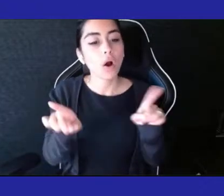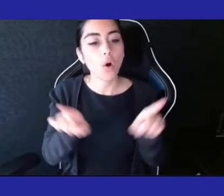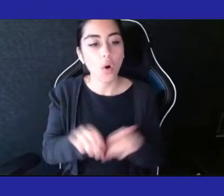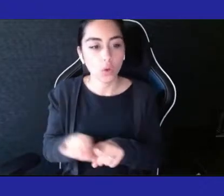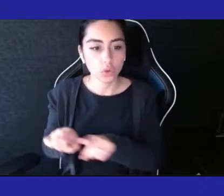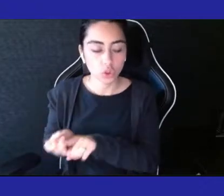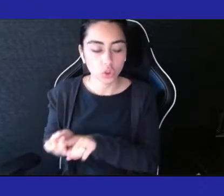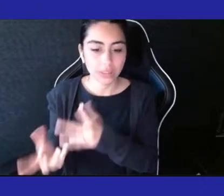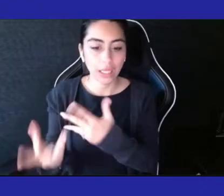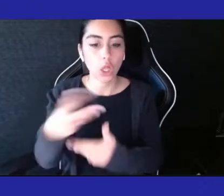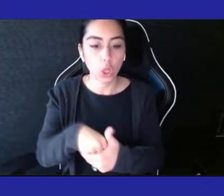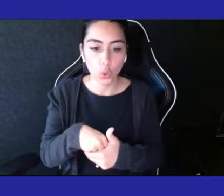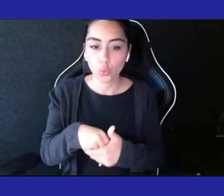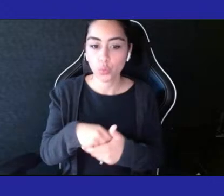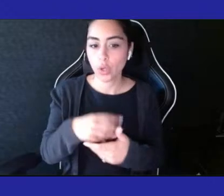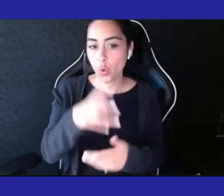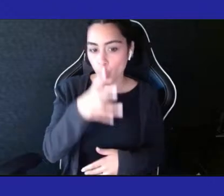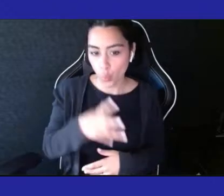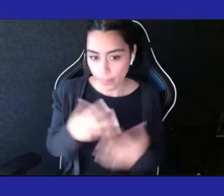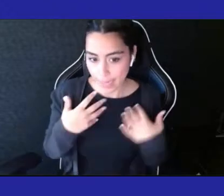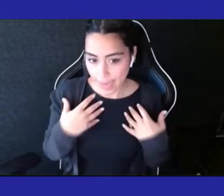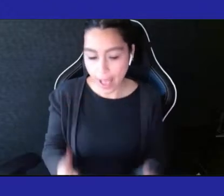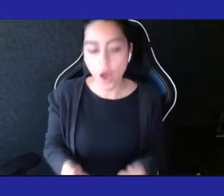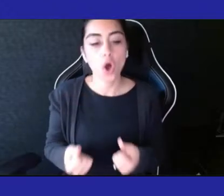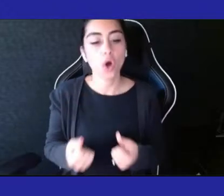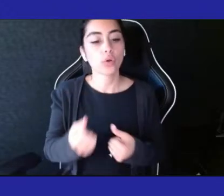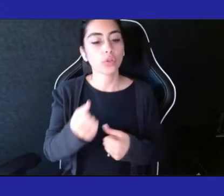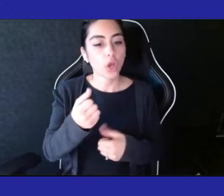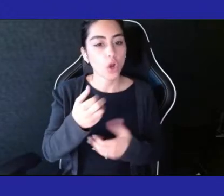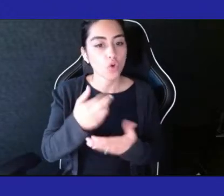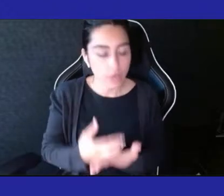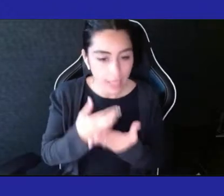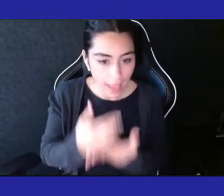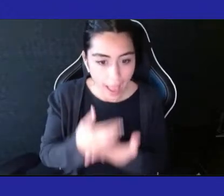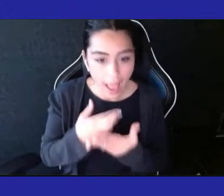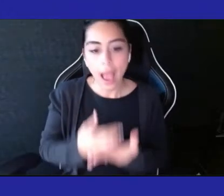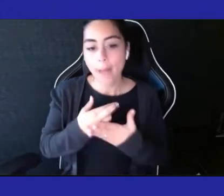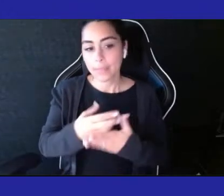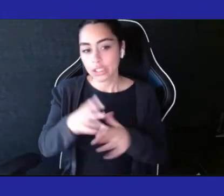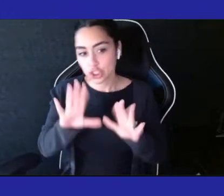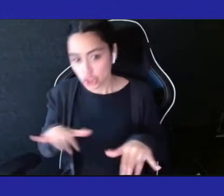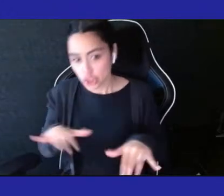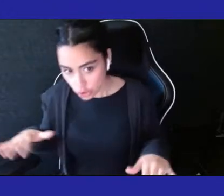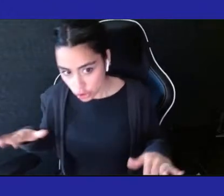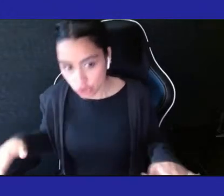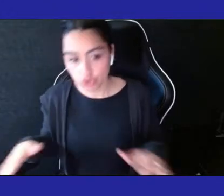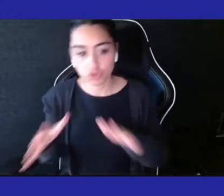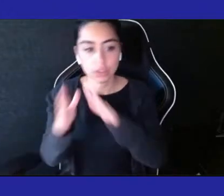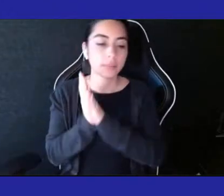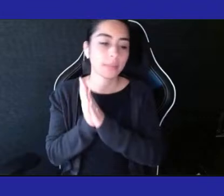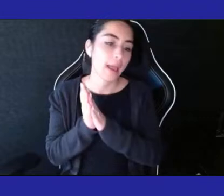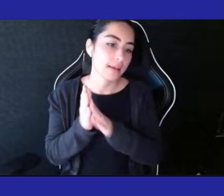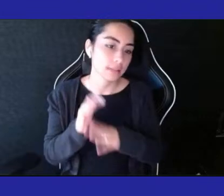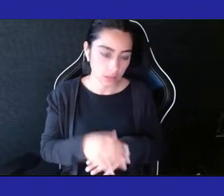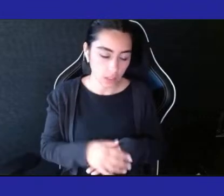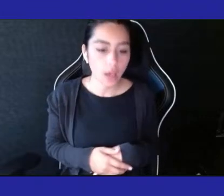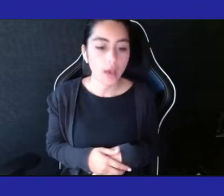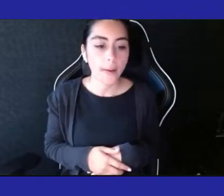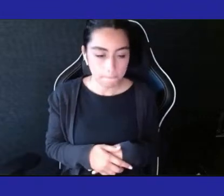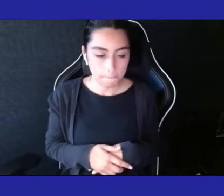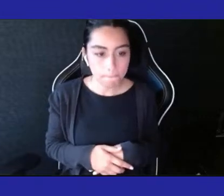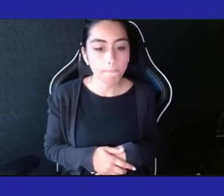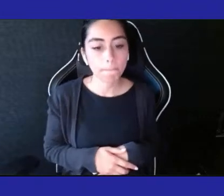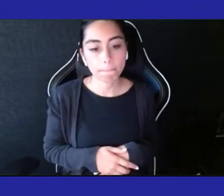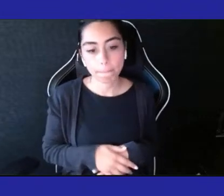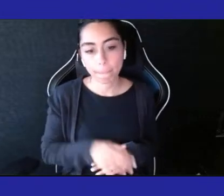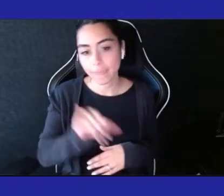health beds, rehab beds, pediatric beds that you can't put med-surg, ICU